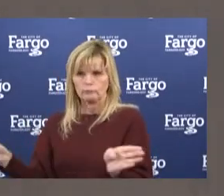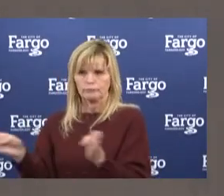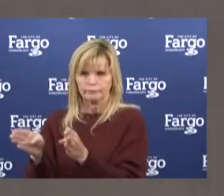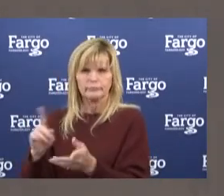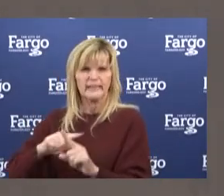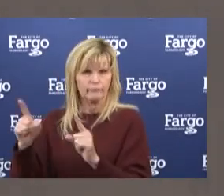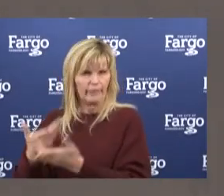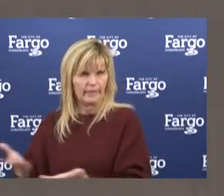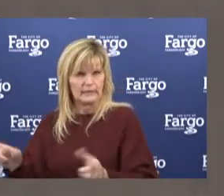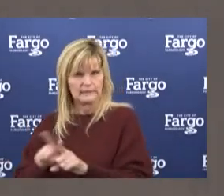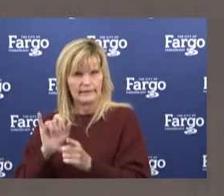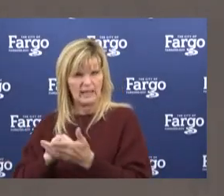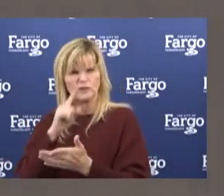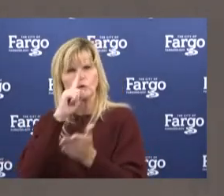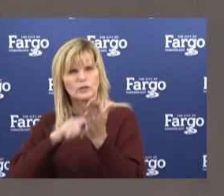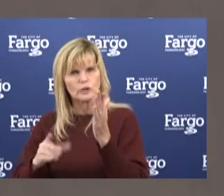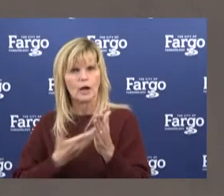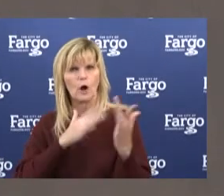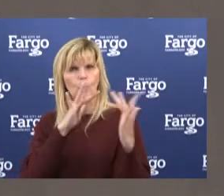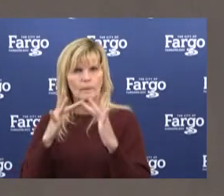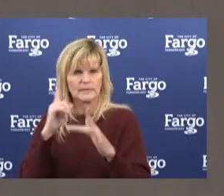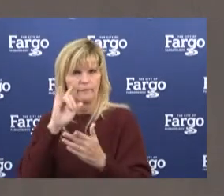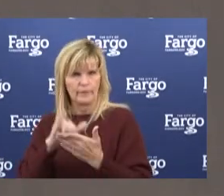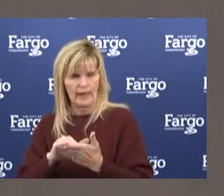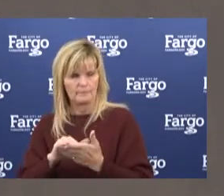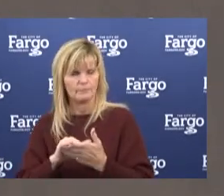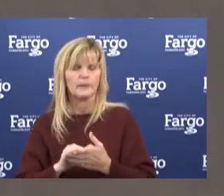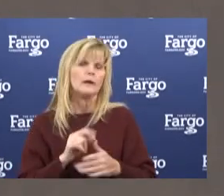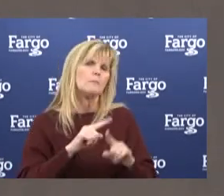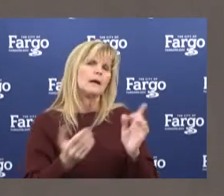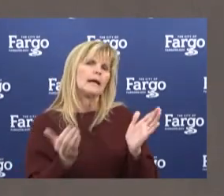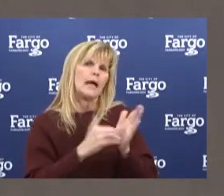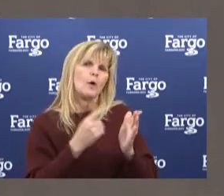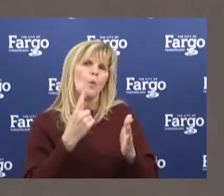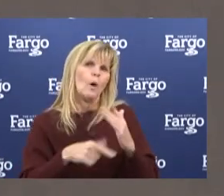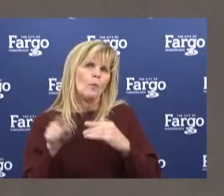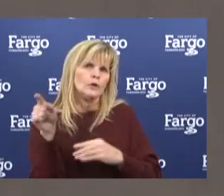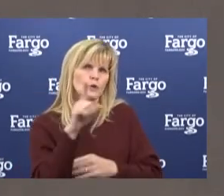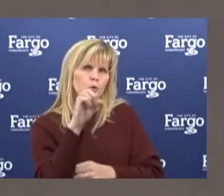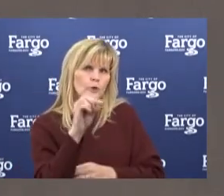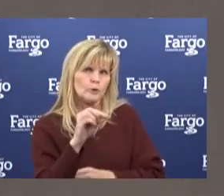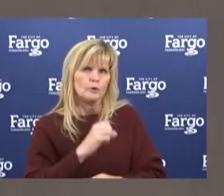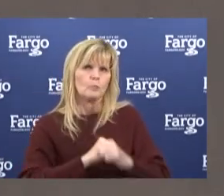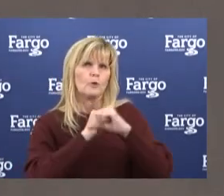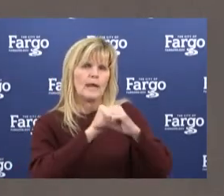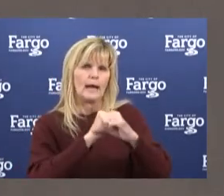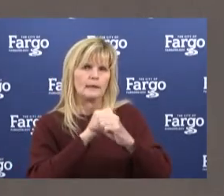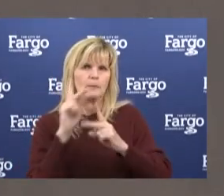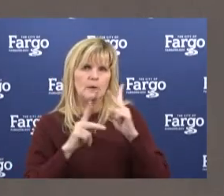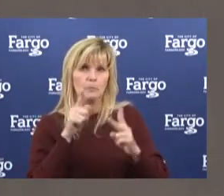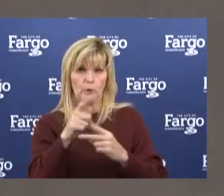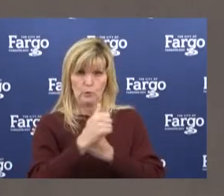So, again, what would you do to protect the loved ones in your life?